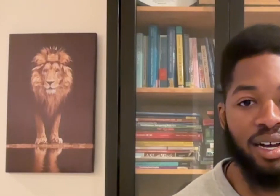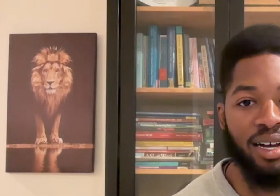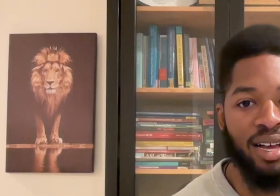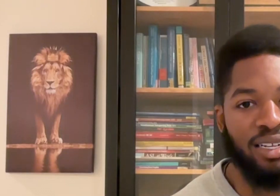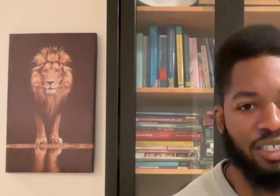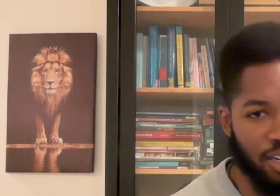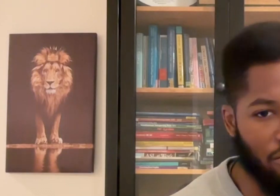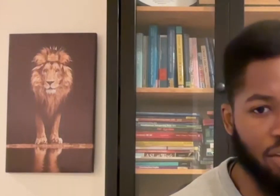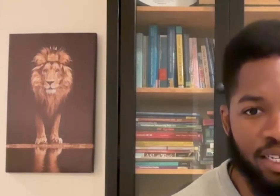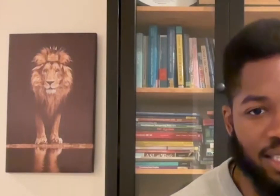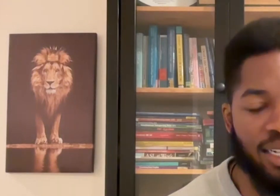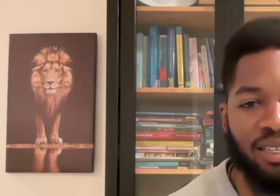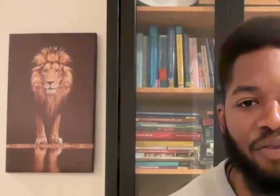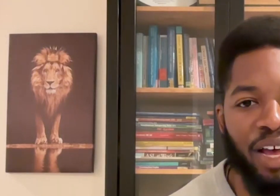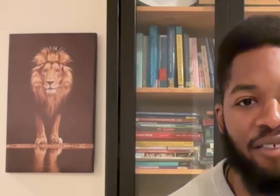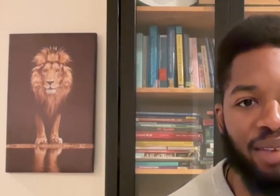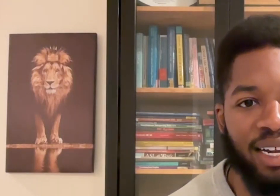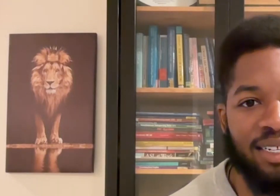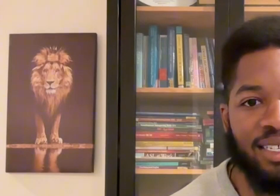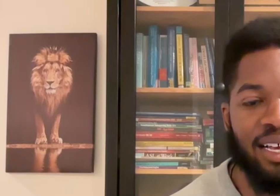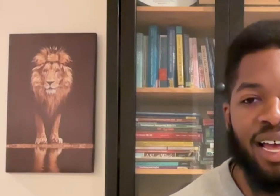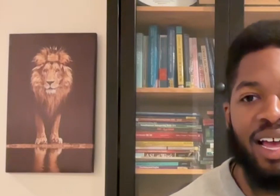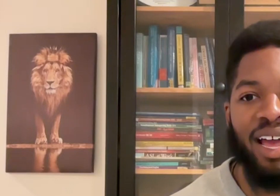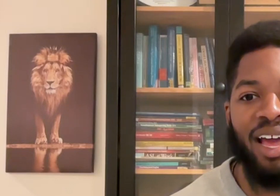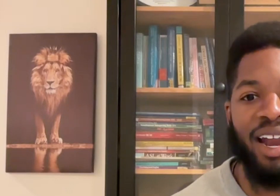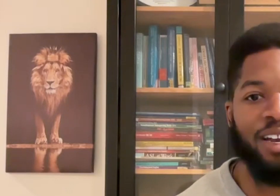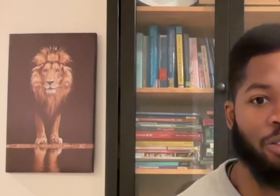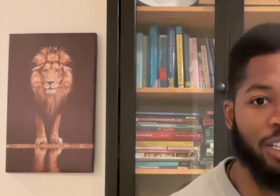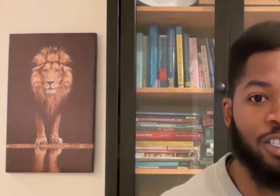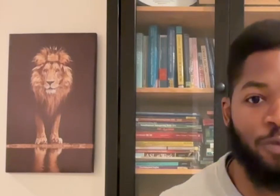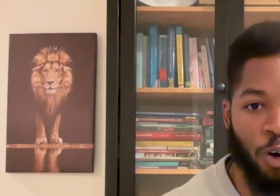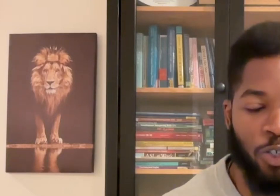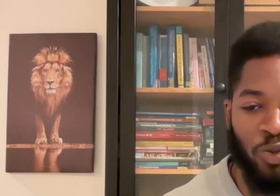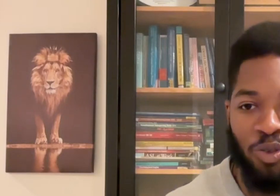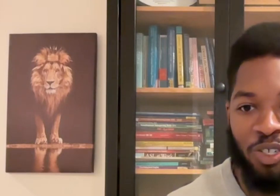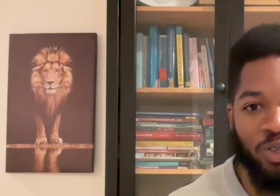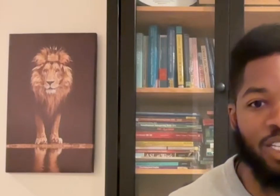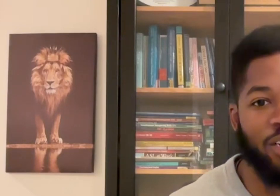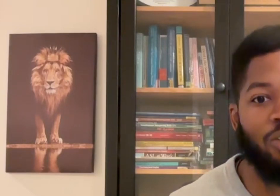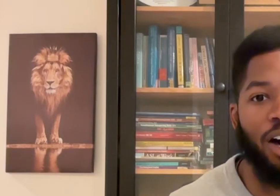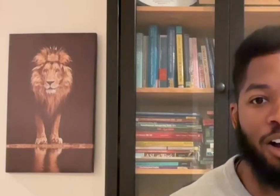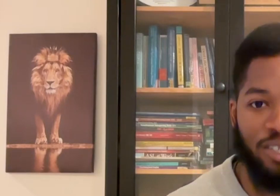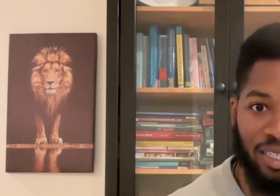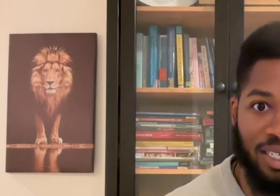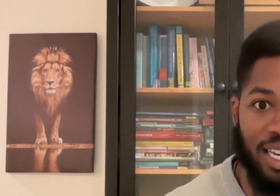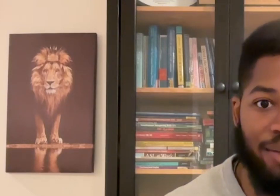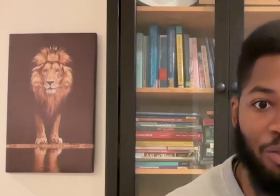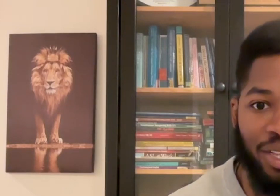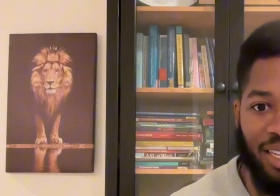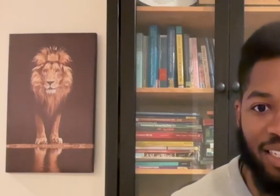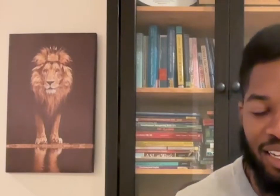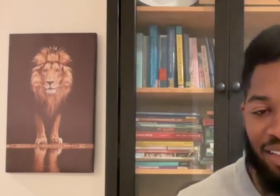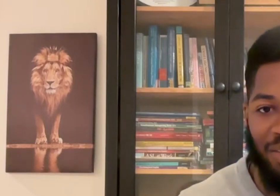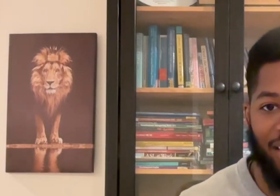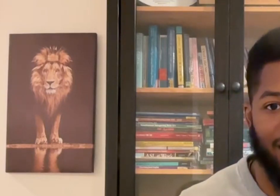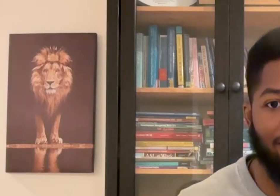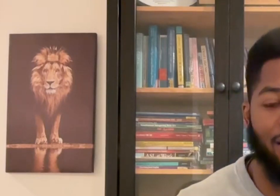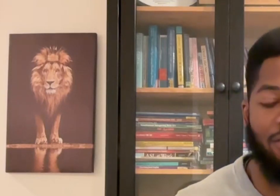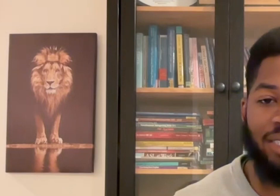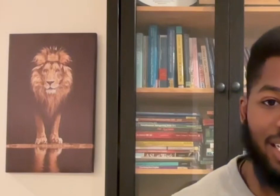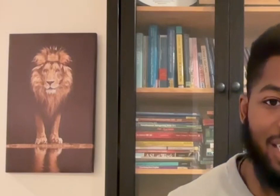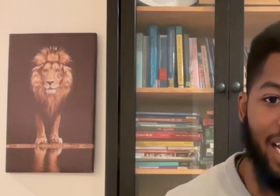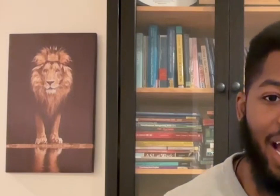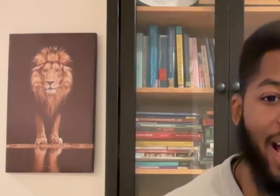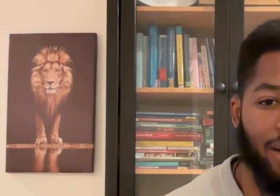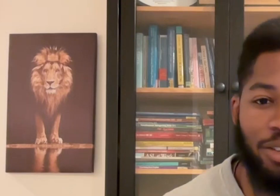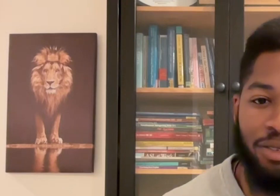do generally sets of 5 minutes. And I know this is virtual, so it's a little hard to team with each other when it comes to